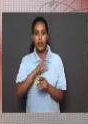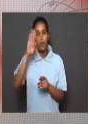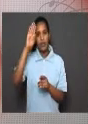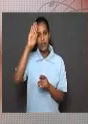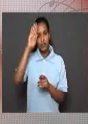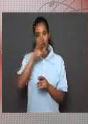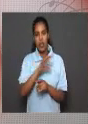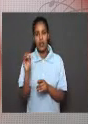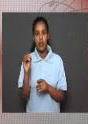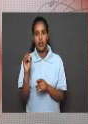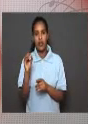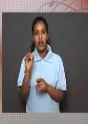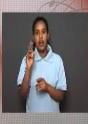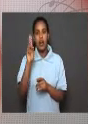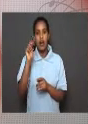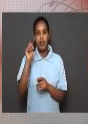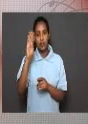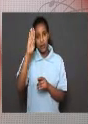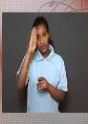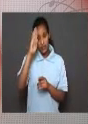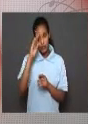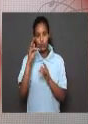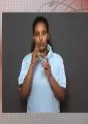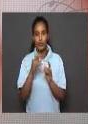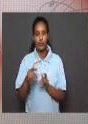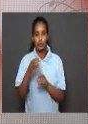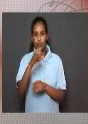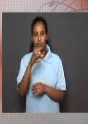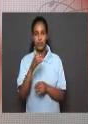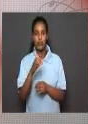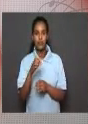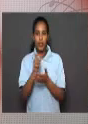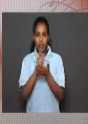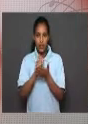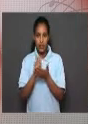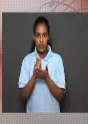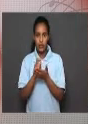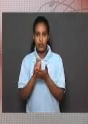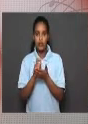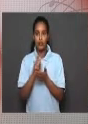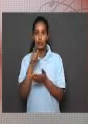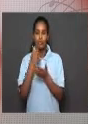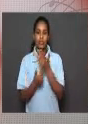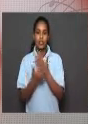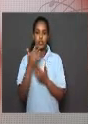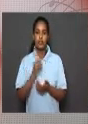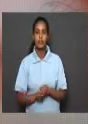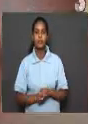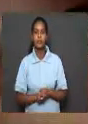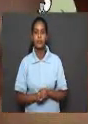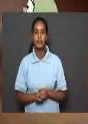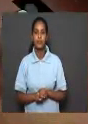buffered and unbuffered solutions. Write down the points that you discuss.